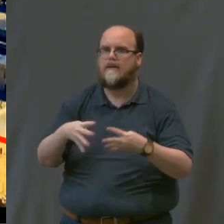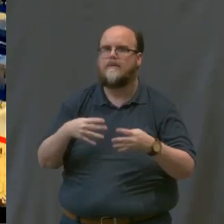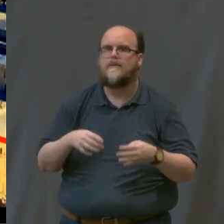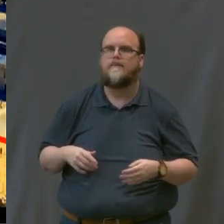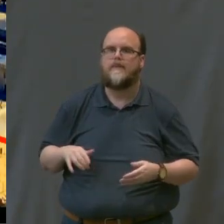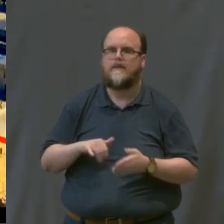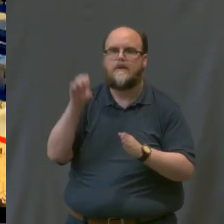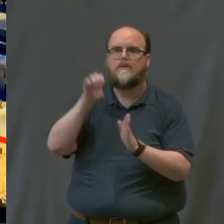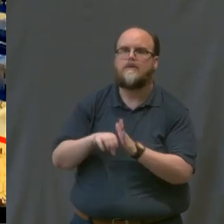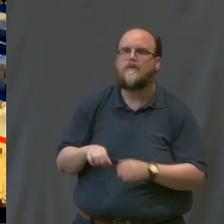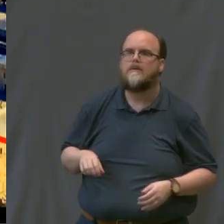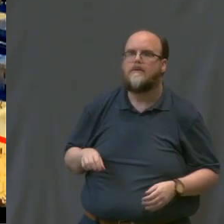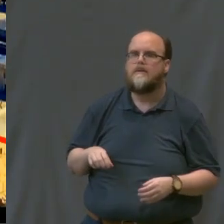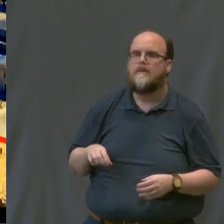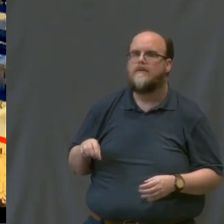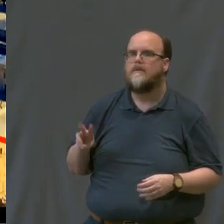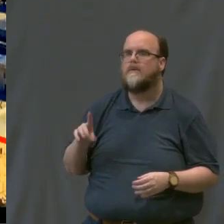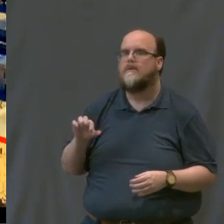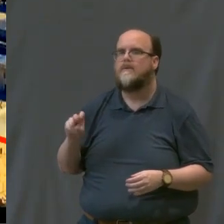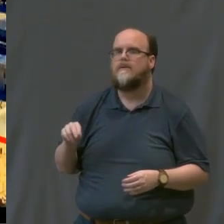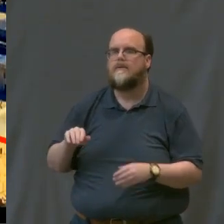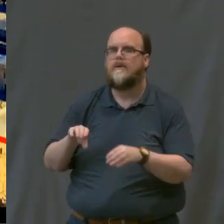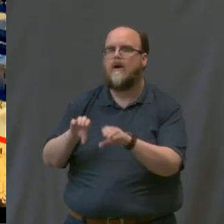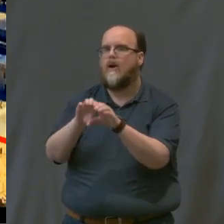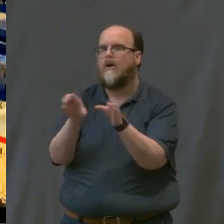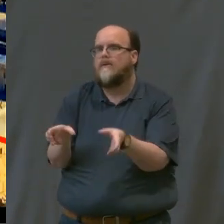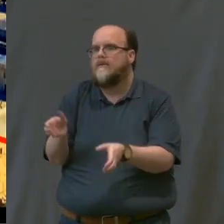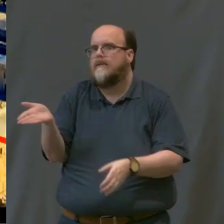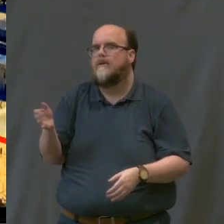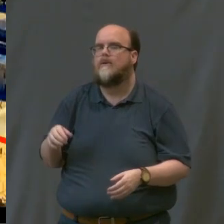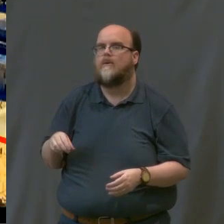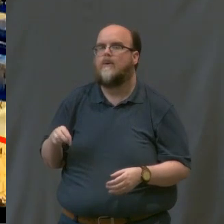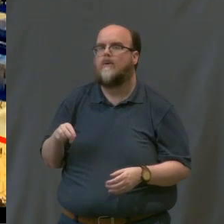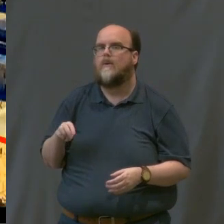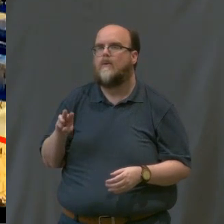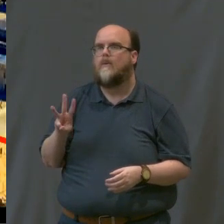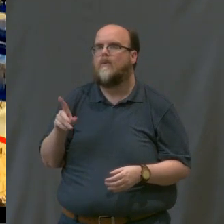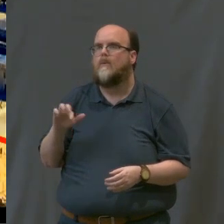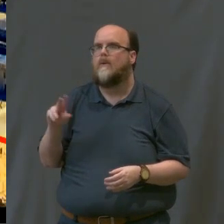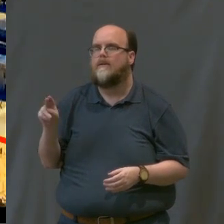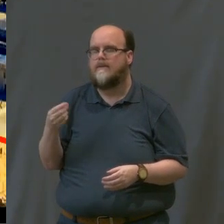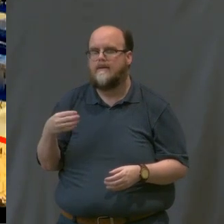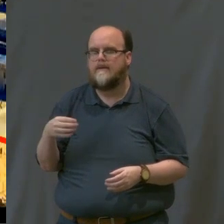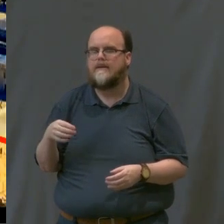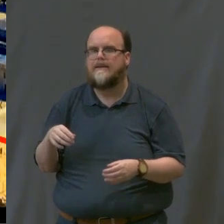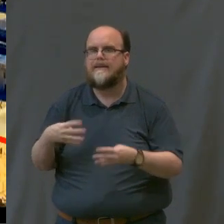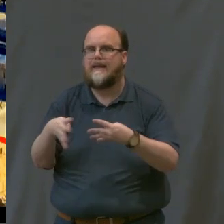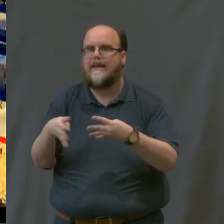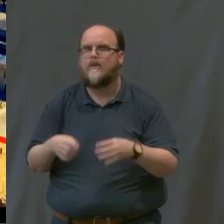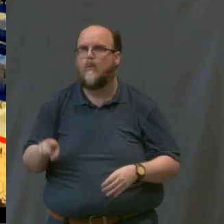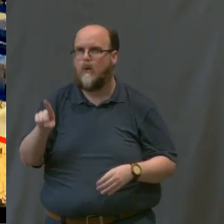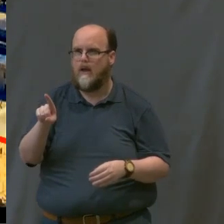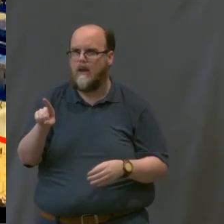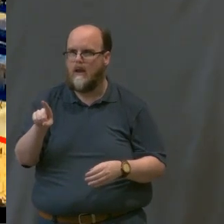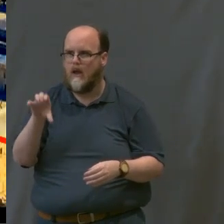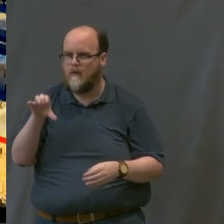There's Wilson's Arch right there. Warren's Gate is buried, 75 to 100 feet deep there. The